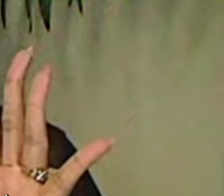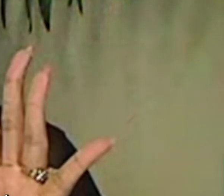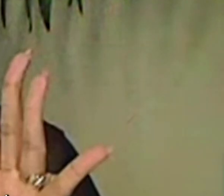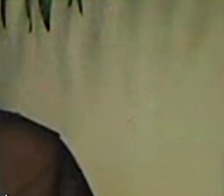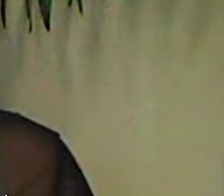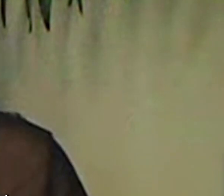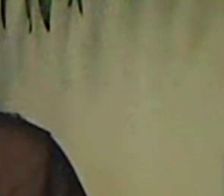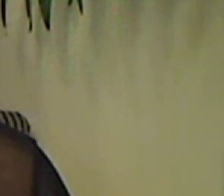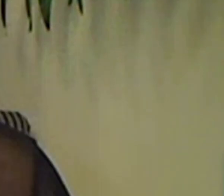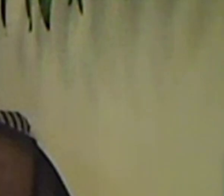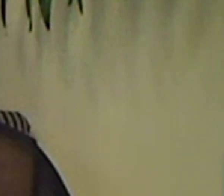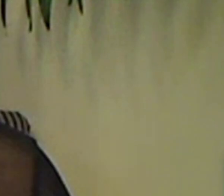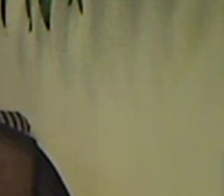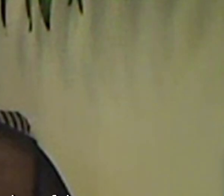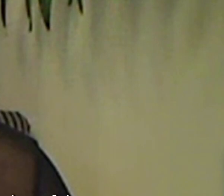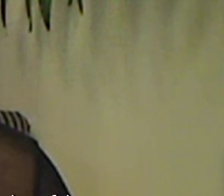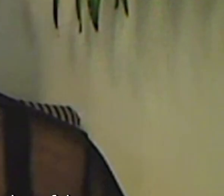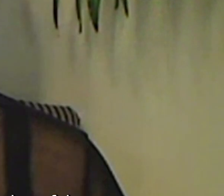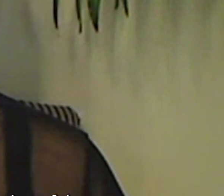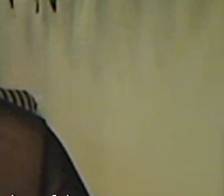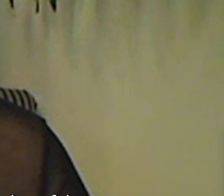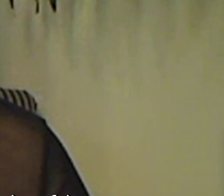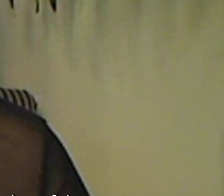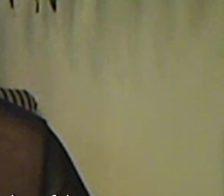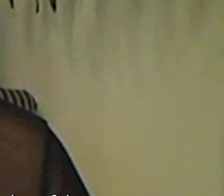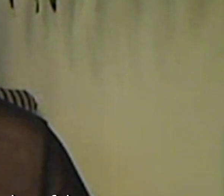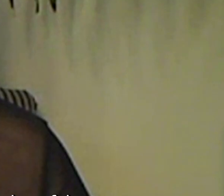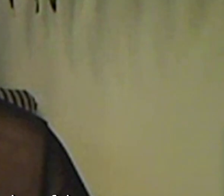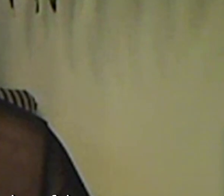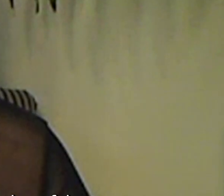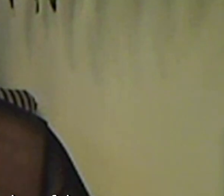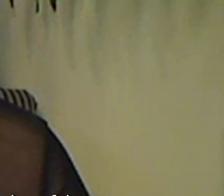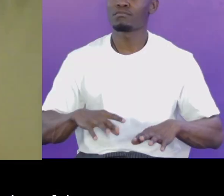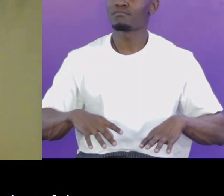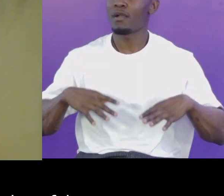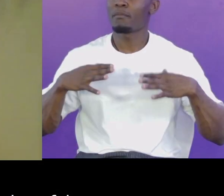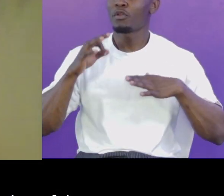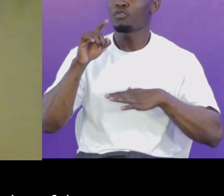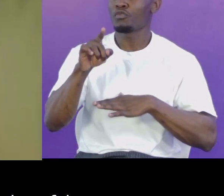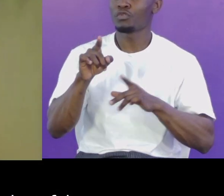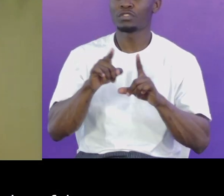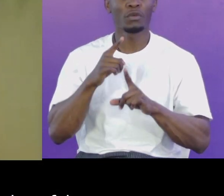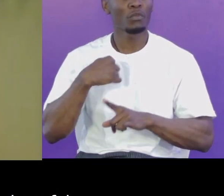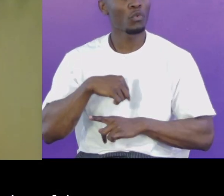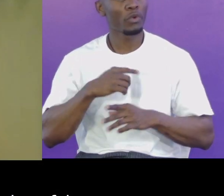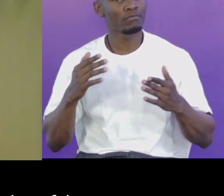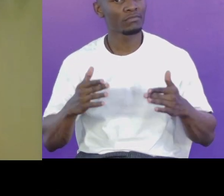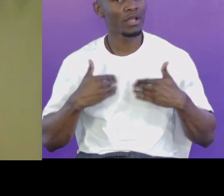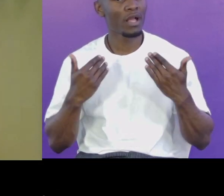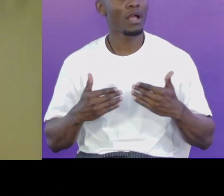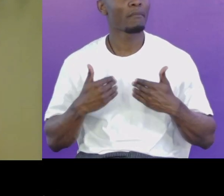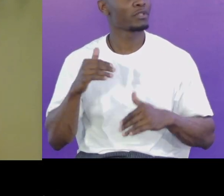including everybody. Yeah, very true. We are so proud of you, and we are happy to hear that you are very